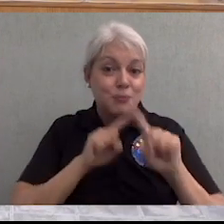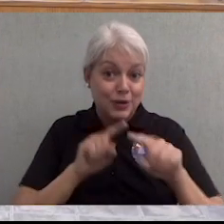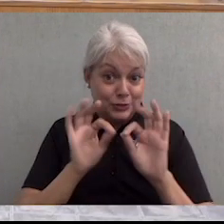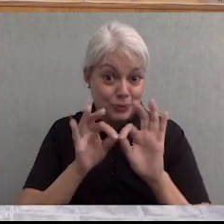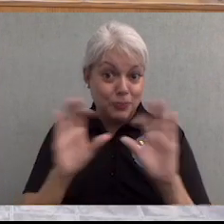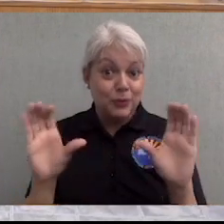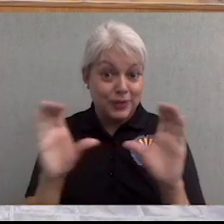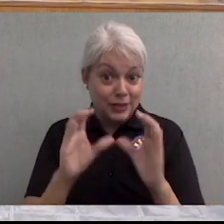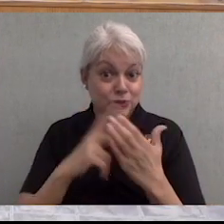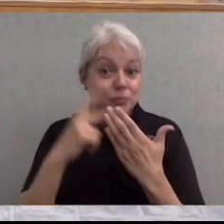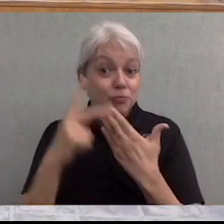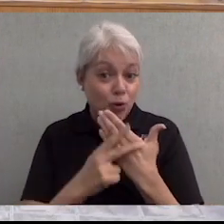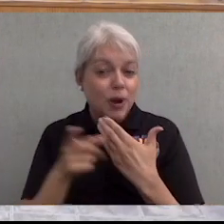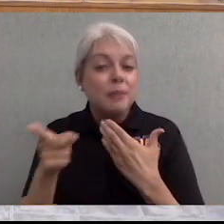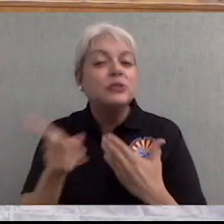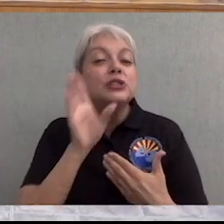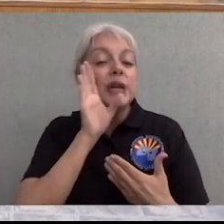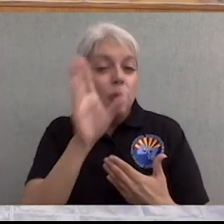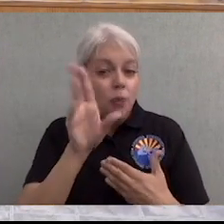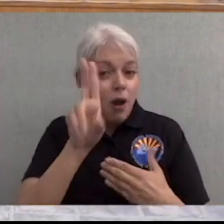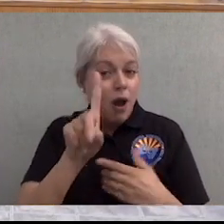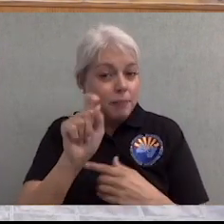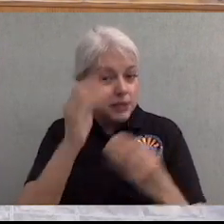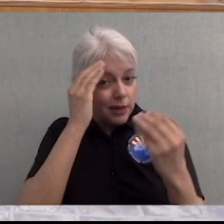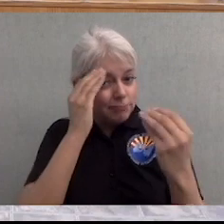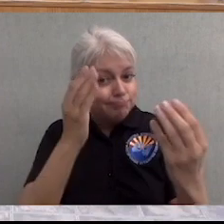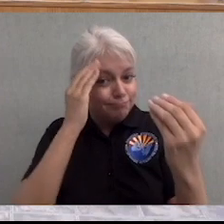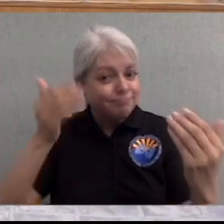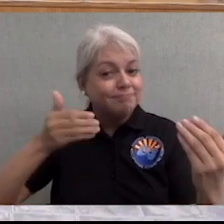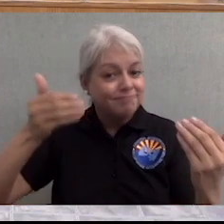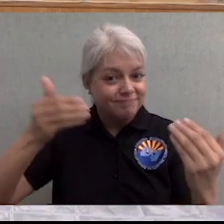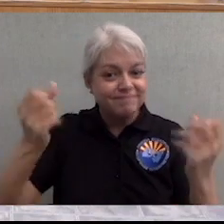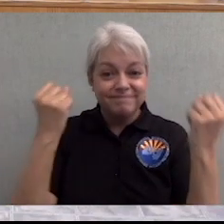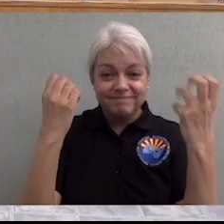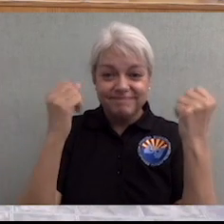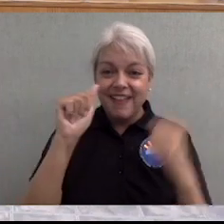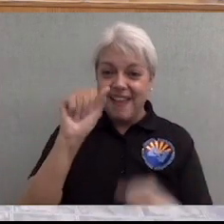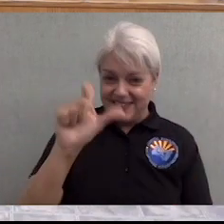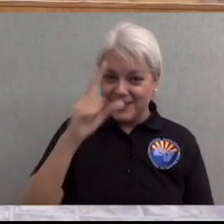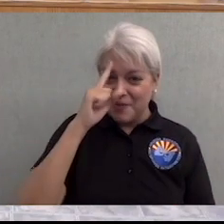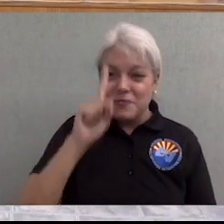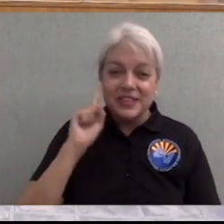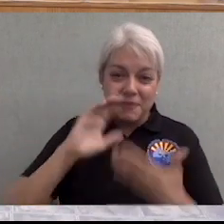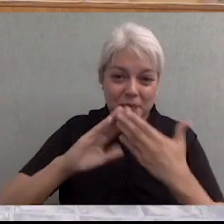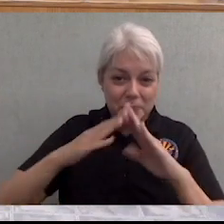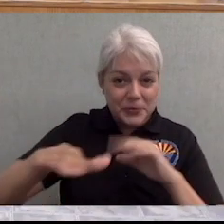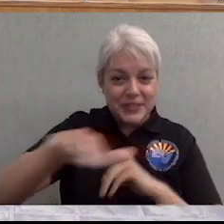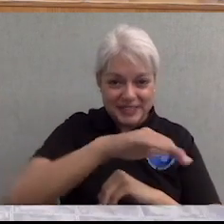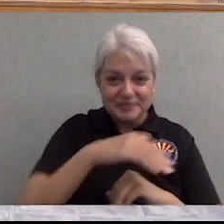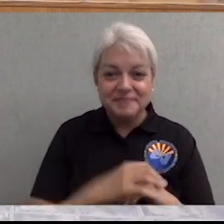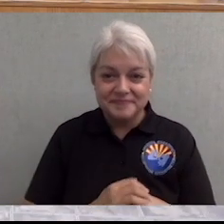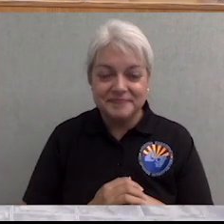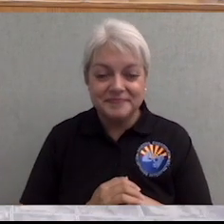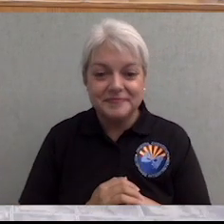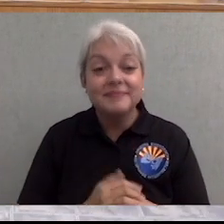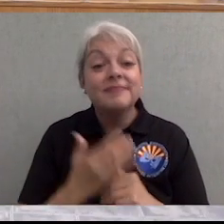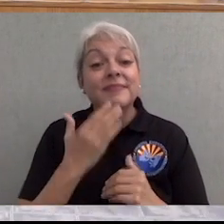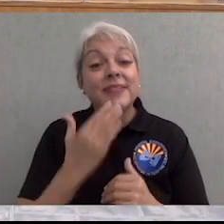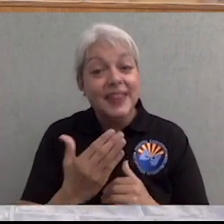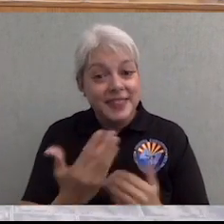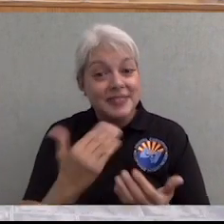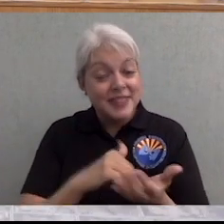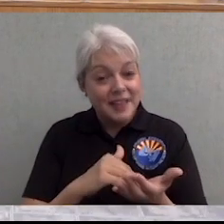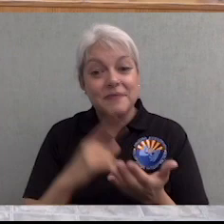updates. And once again, I'd like to thank those folks behind the scenes, Mrs. Nunez and Mr. Angel Lopez, for all the hard work they do to put